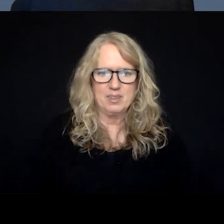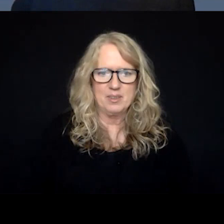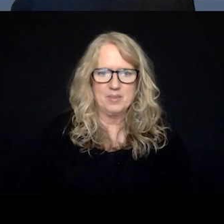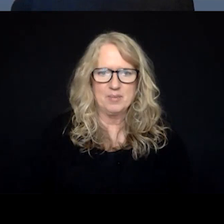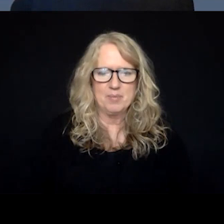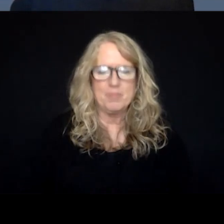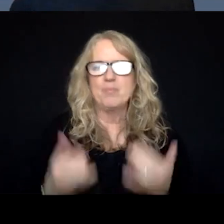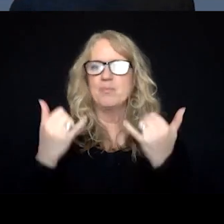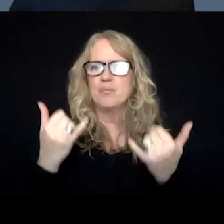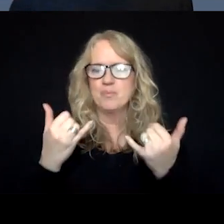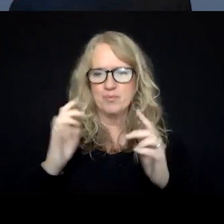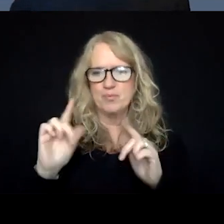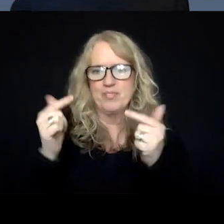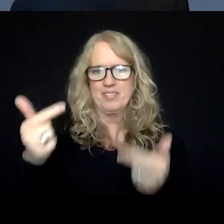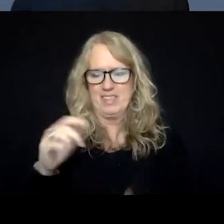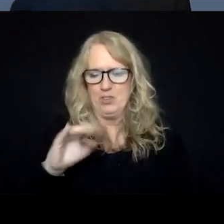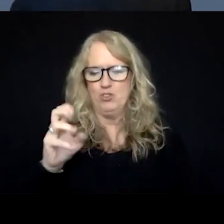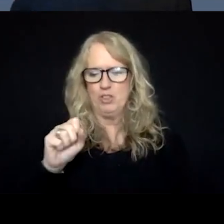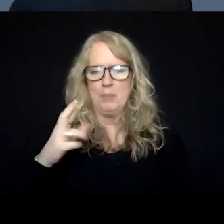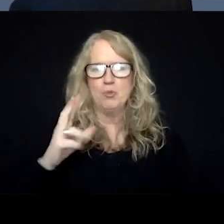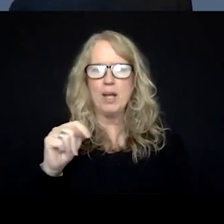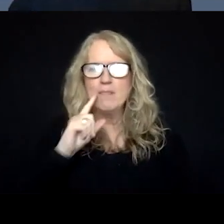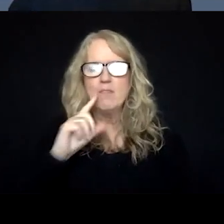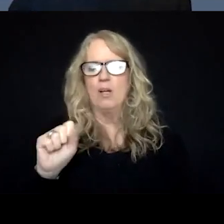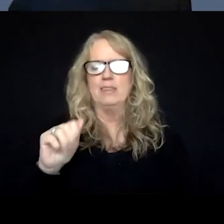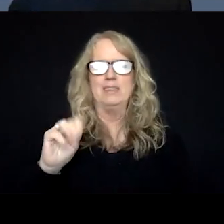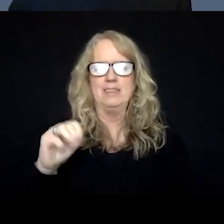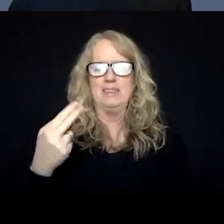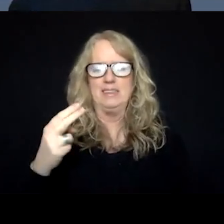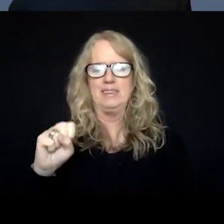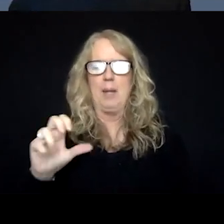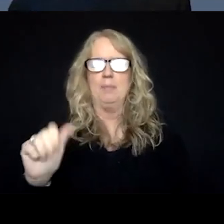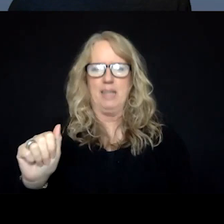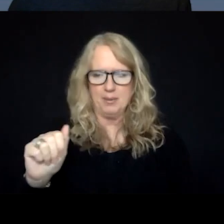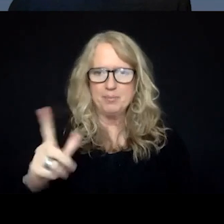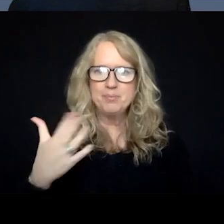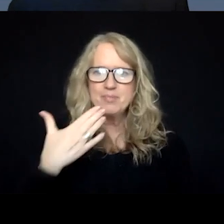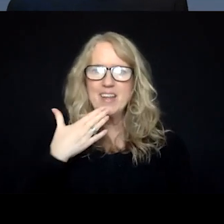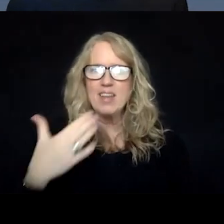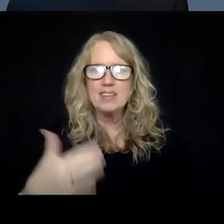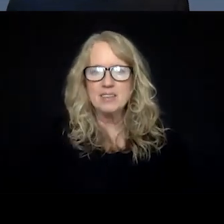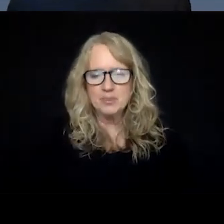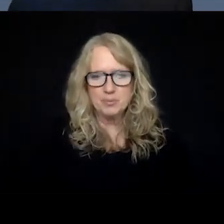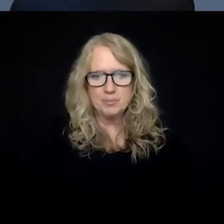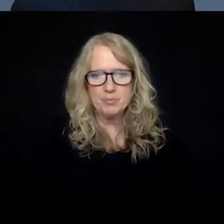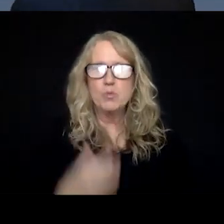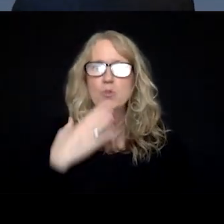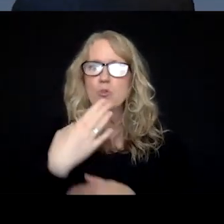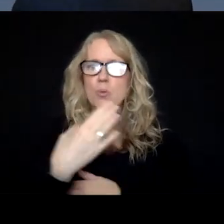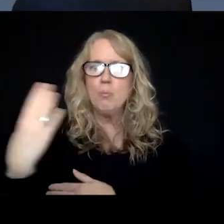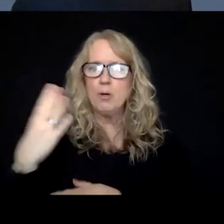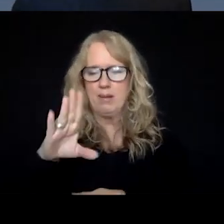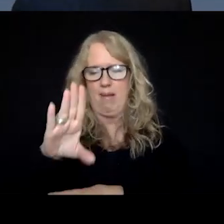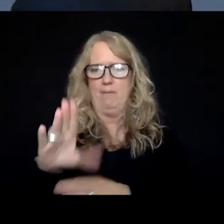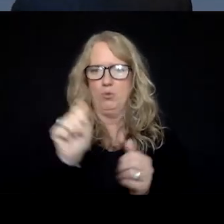Now let's turn the time over to James Wright from SAMHSA for a SAMHSA update. James? Hey, thanks, Chris, and good morning or afternoon,